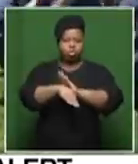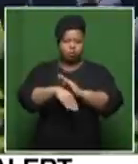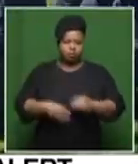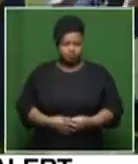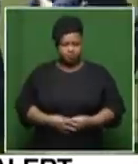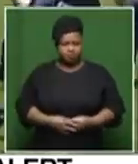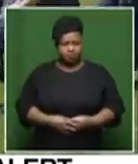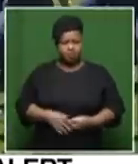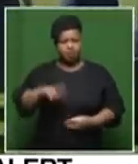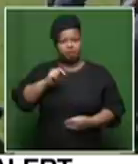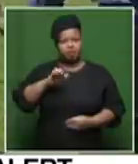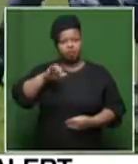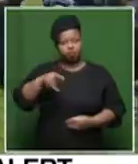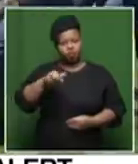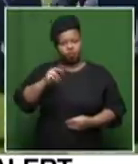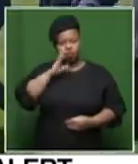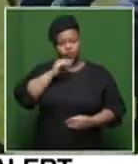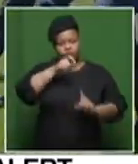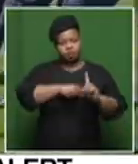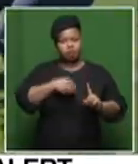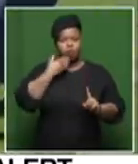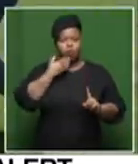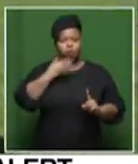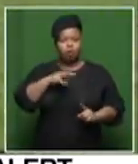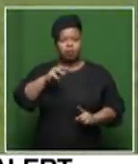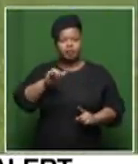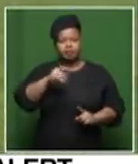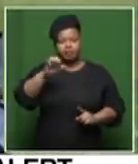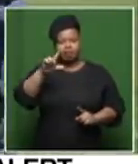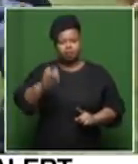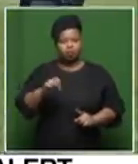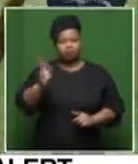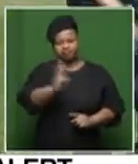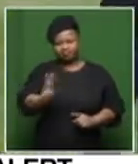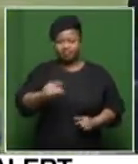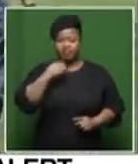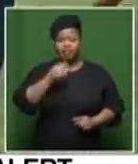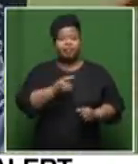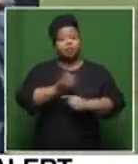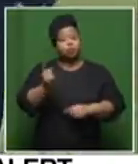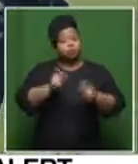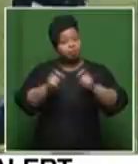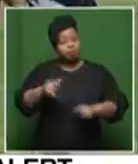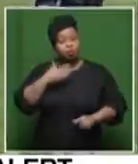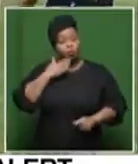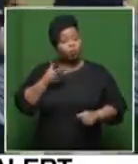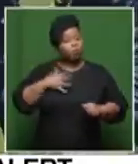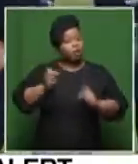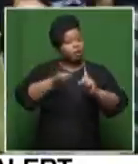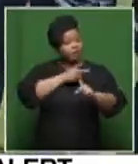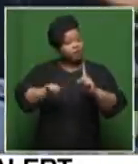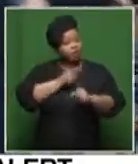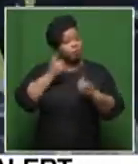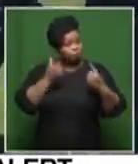losses. NAT Joint Spokesperson Major General Matapelo Peters has warned those behind the messages that inciting